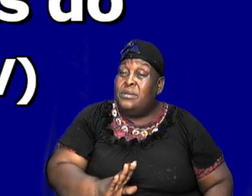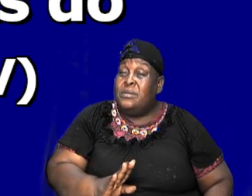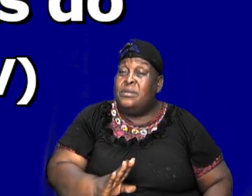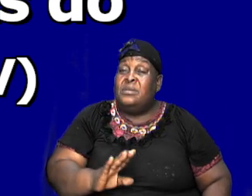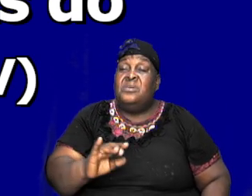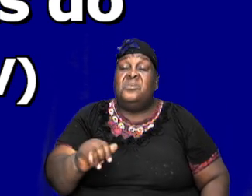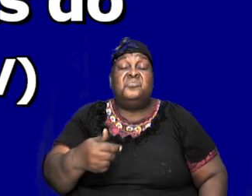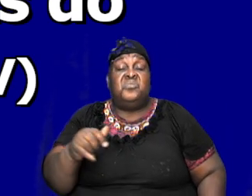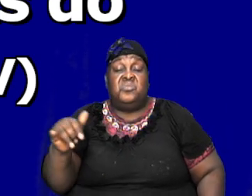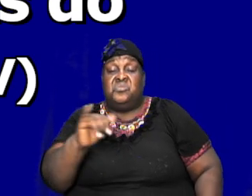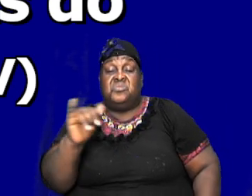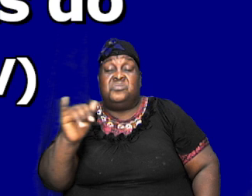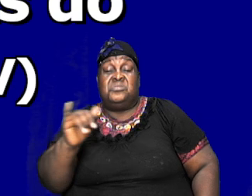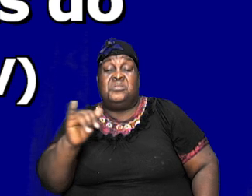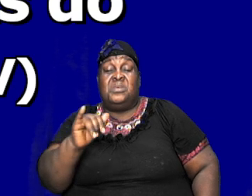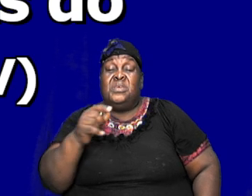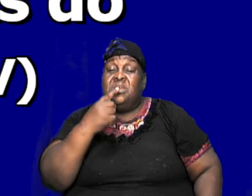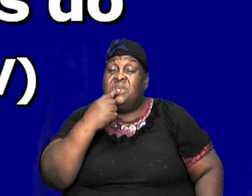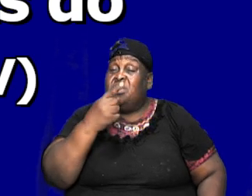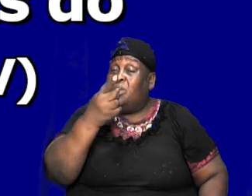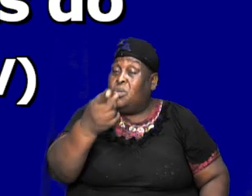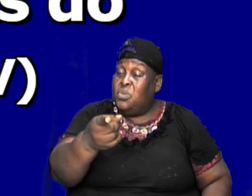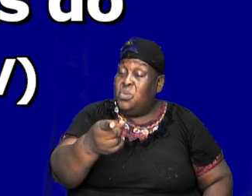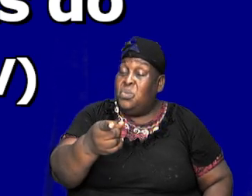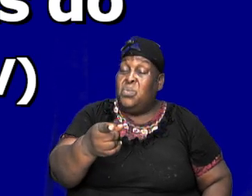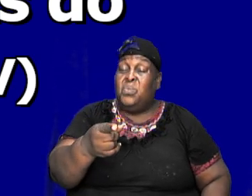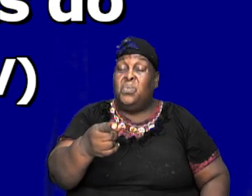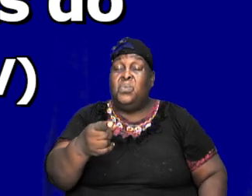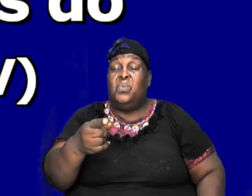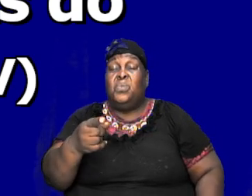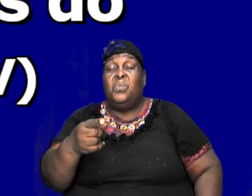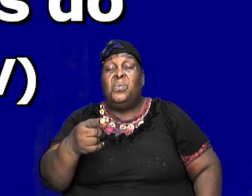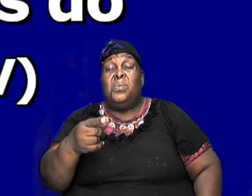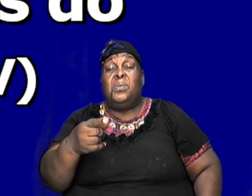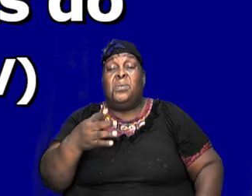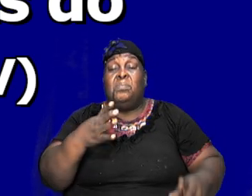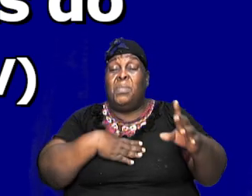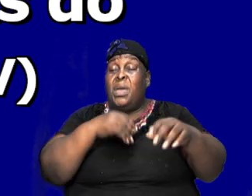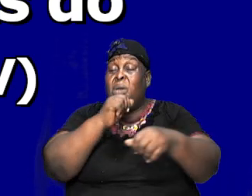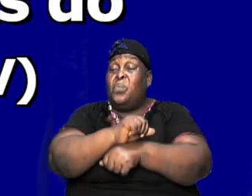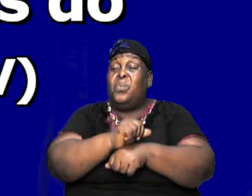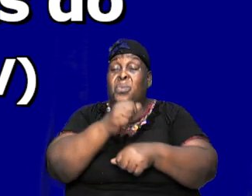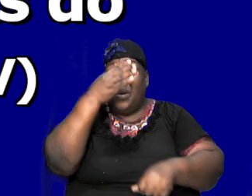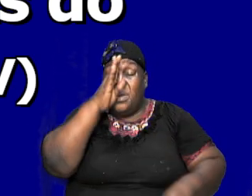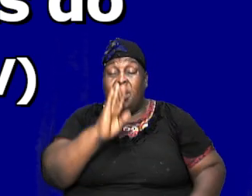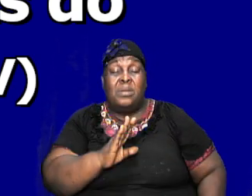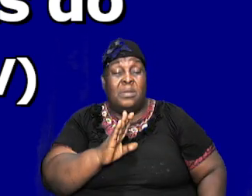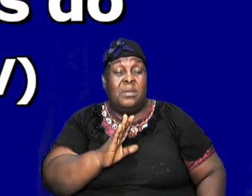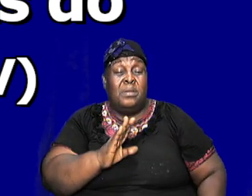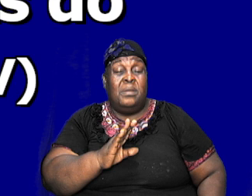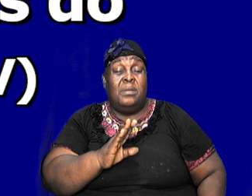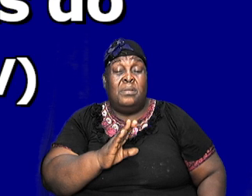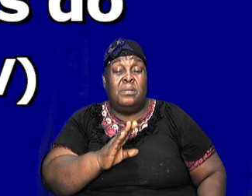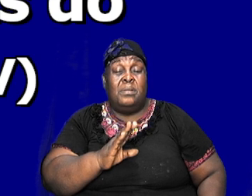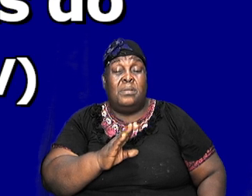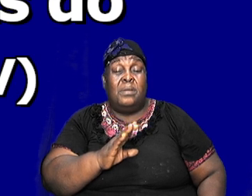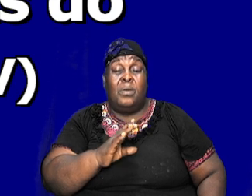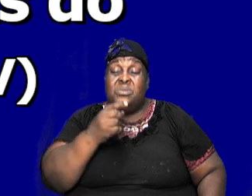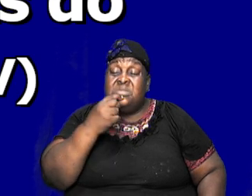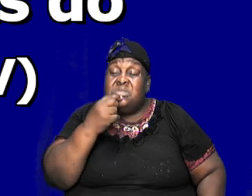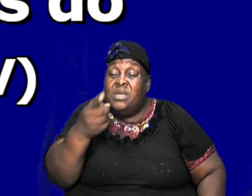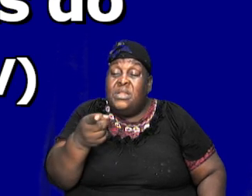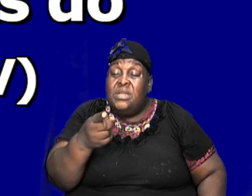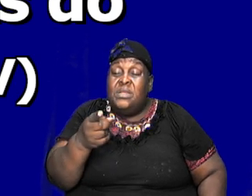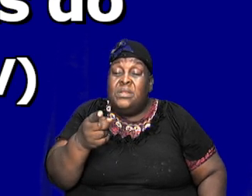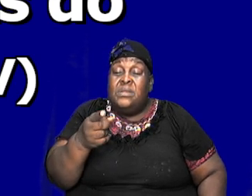now declaring by my words that I was God, I was declaring by my action that I was God. So if you were